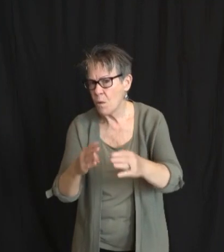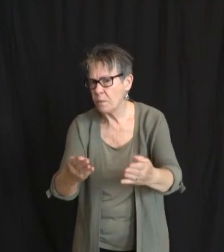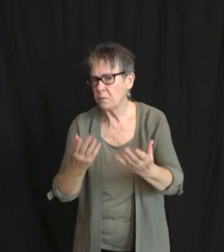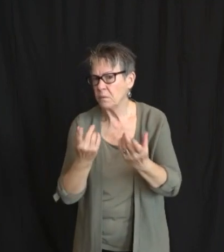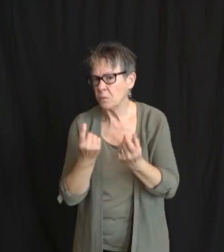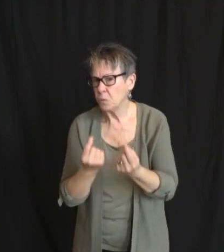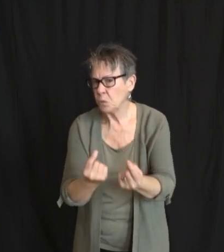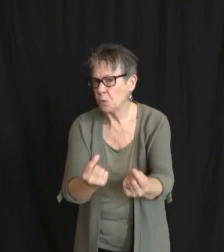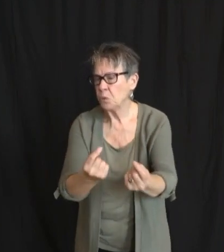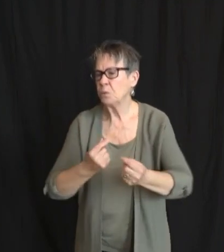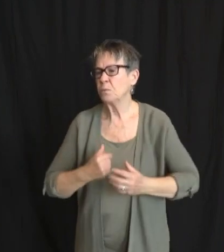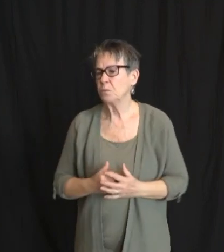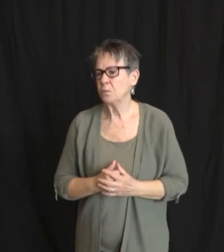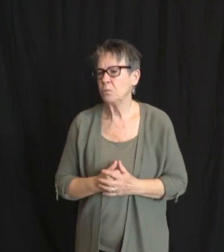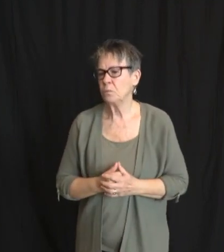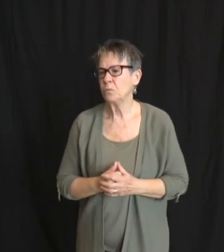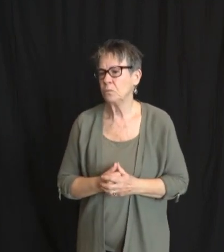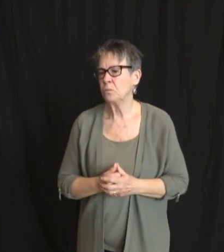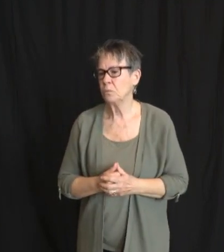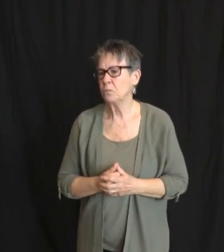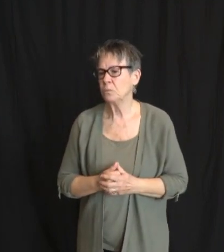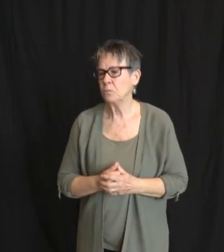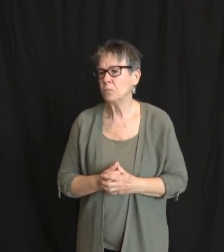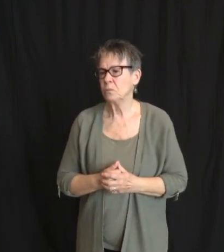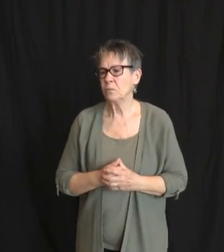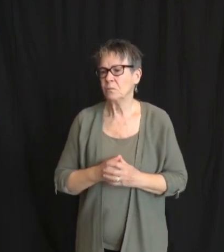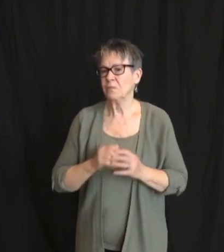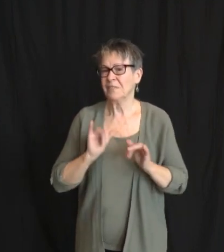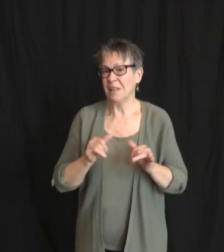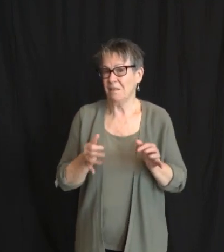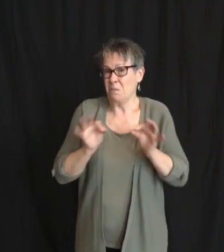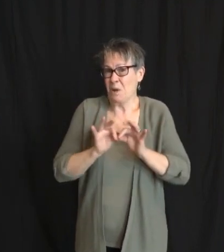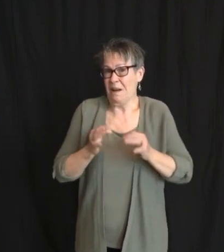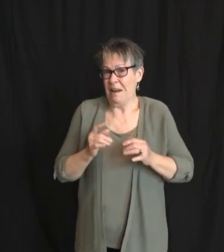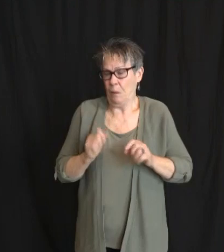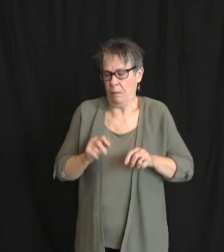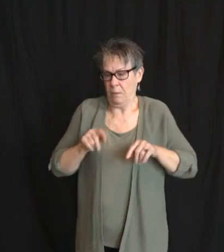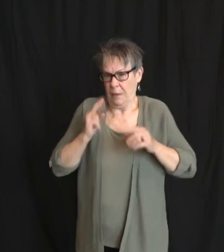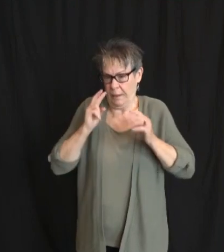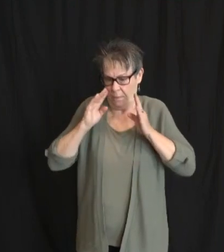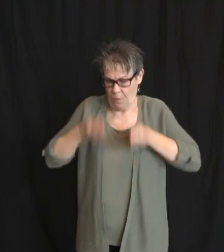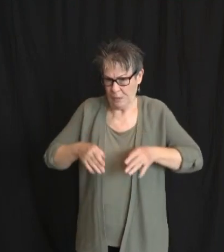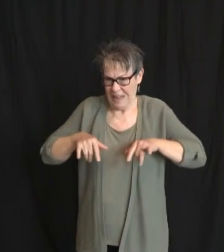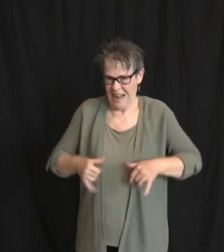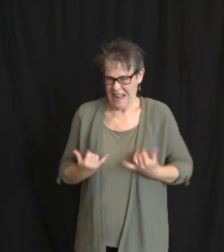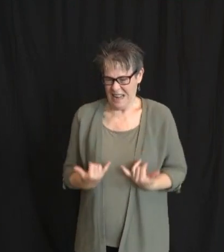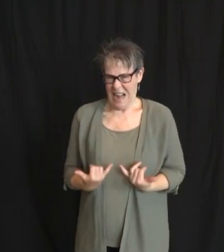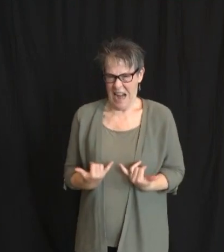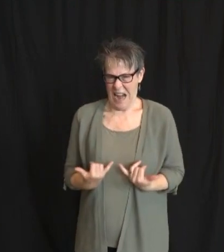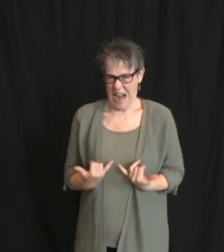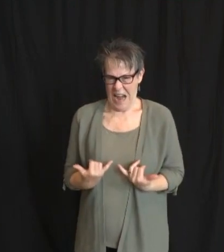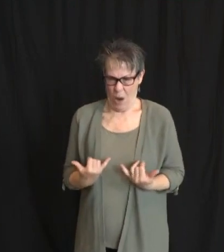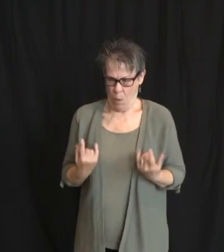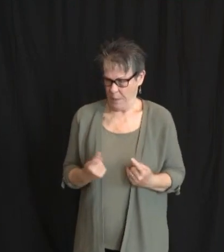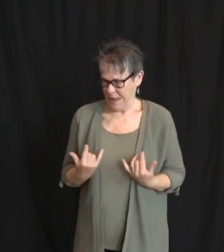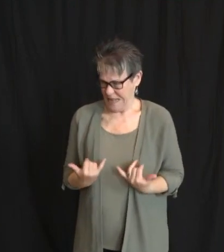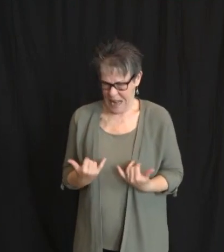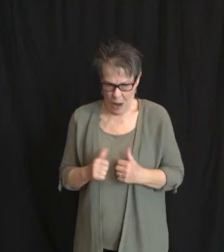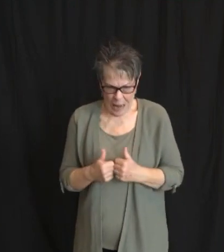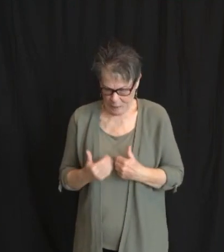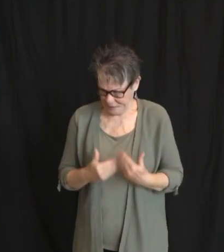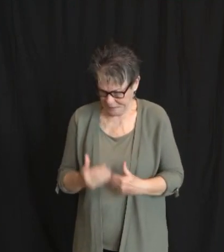will clean this up. Before again, the incomings, I don't even listen. I think if you don't have a thick